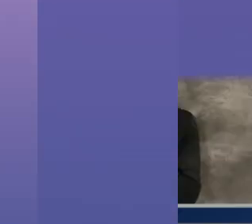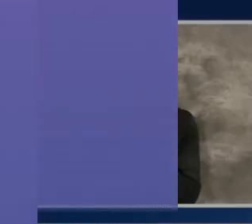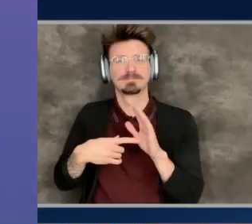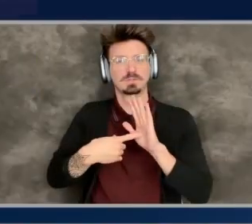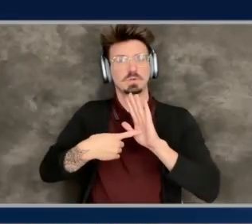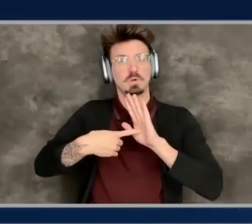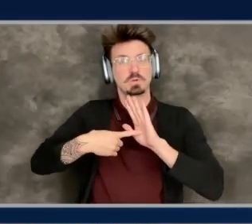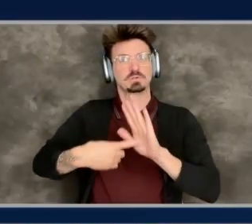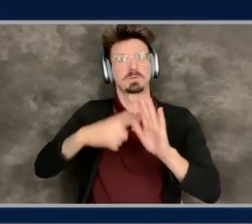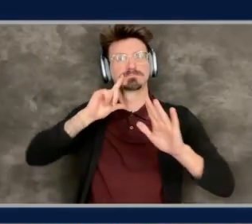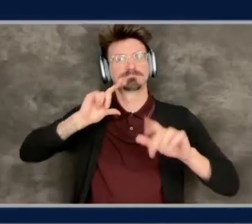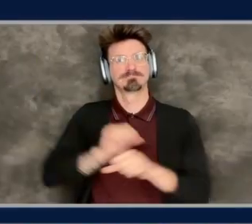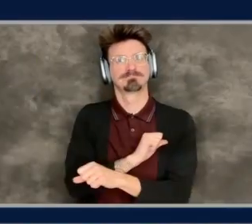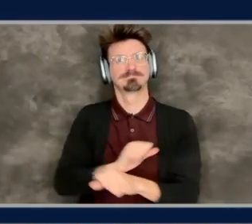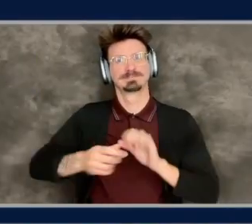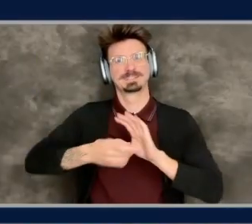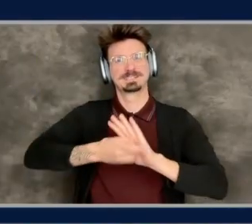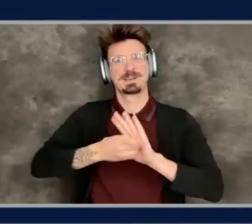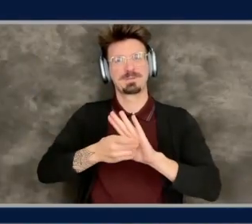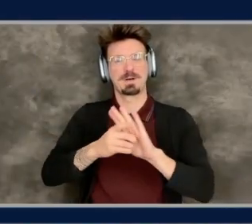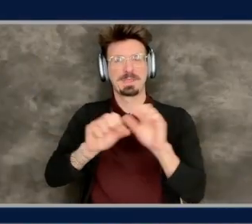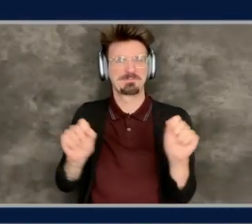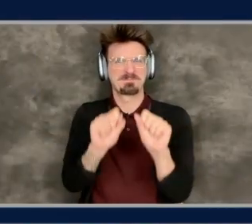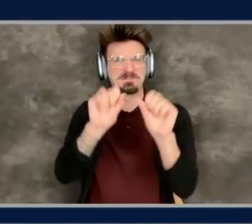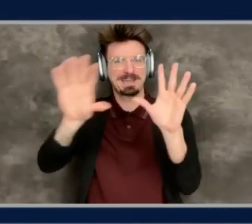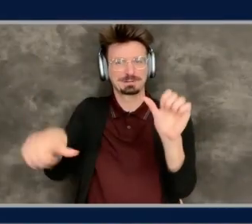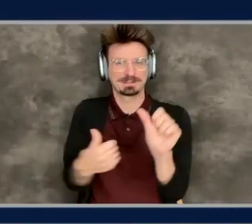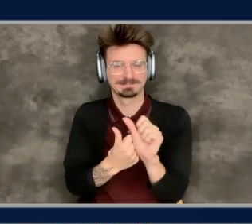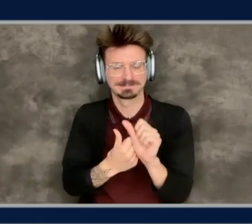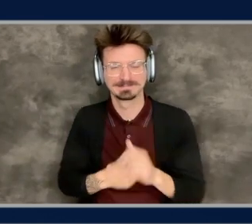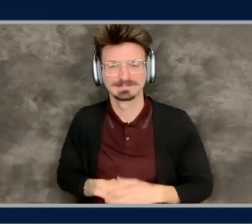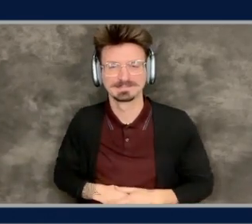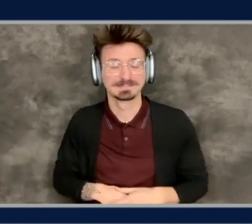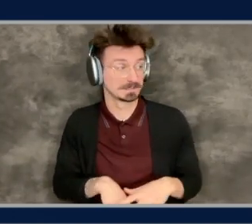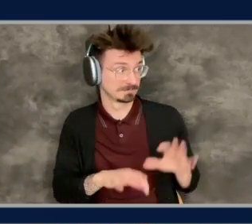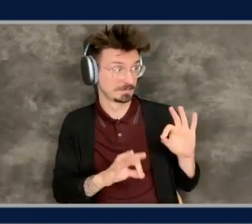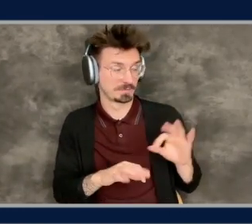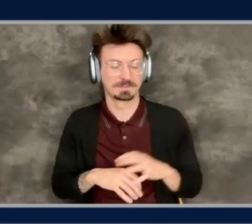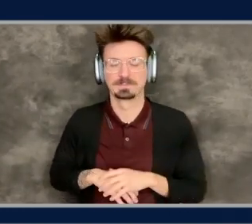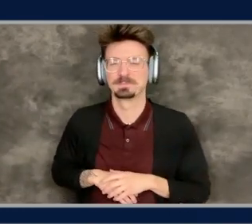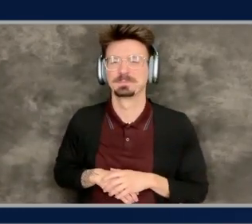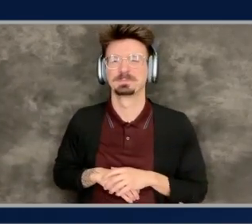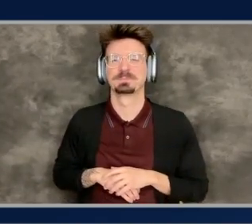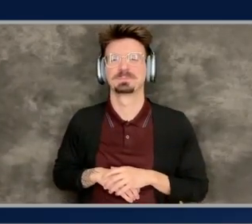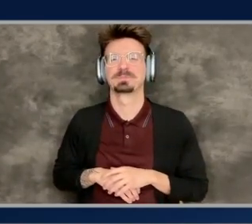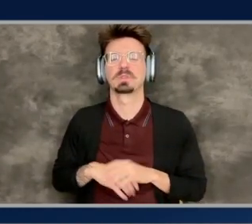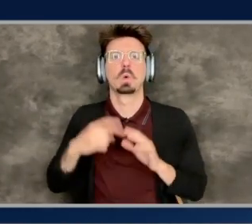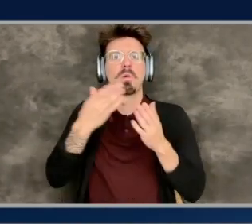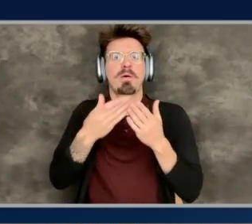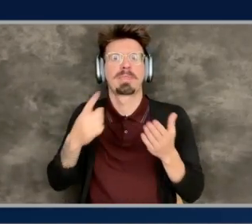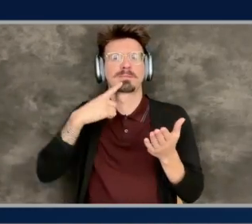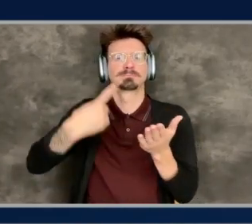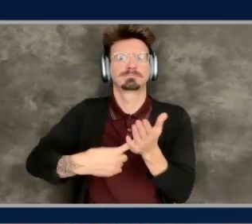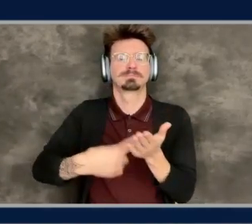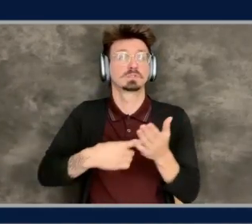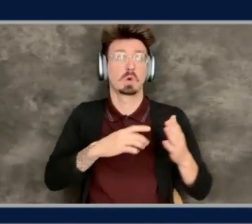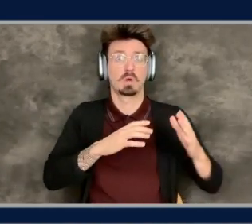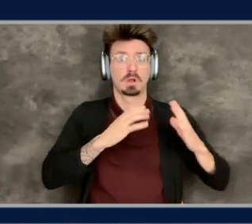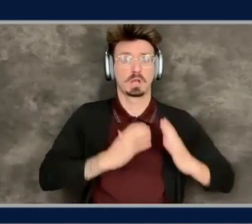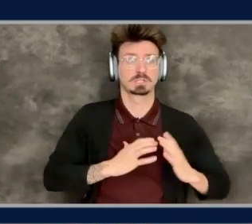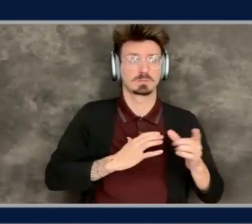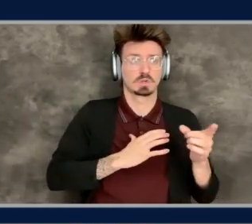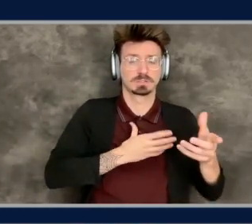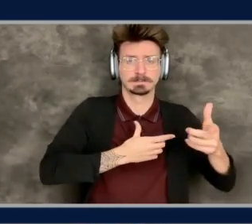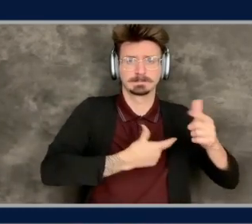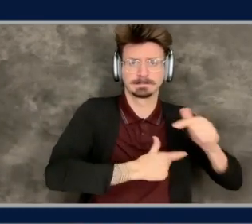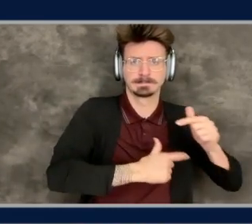the magic behind it. Yeah, let's see it. There we go. So one of the things that we talked to customers, they say like we have hundreds of applications. How